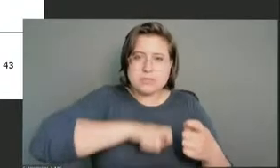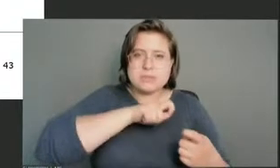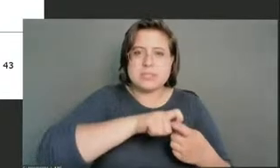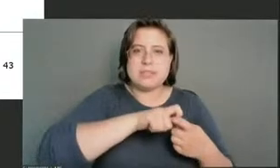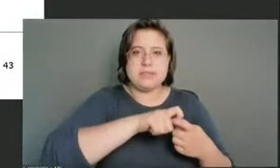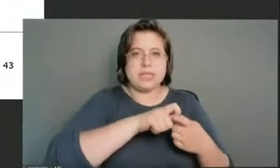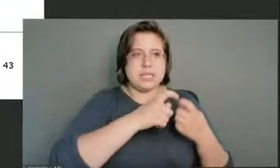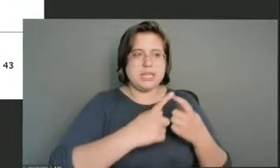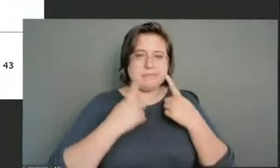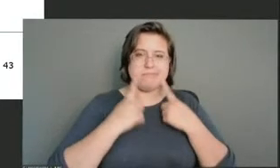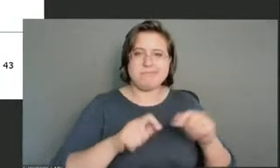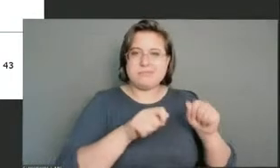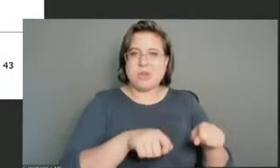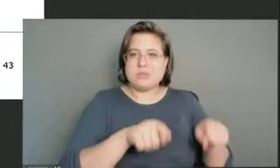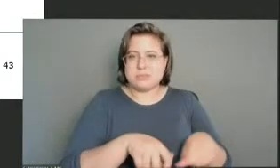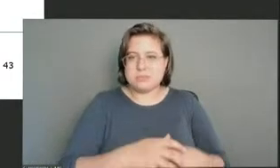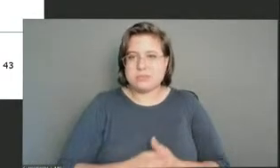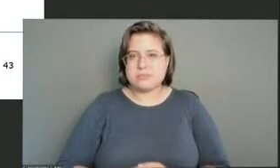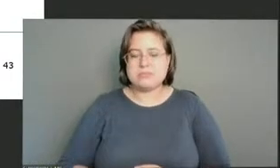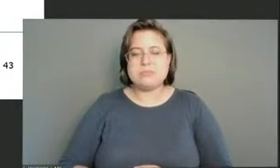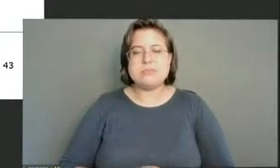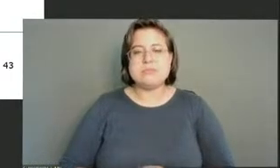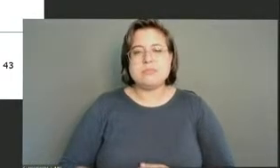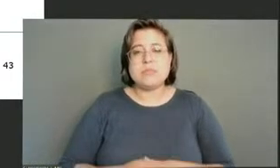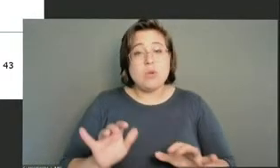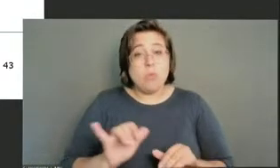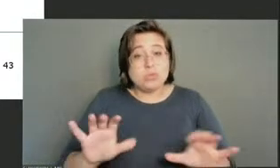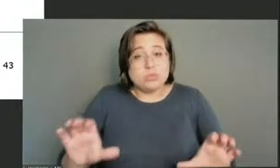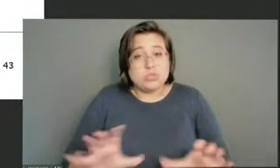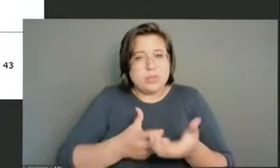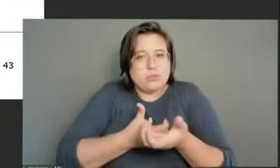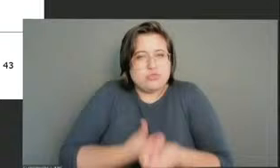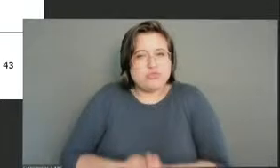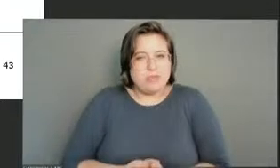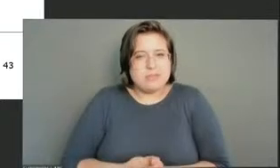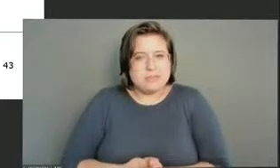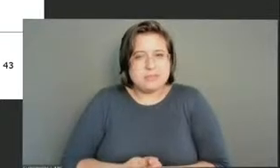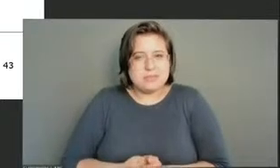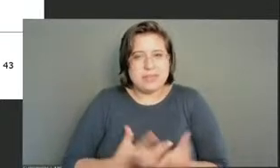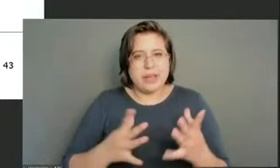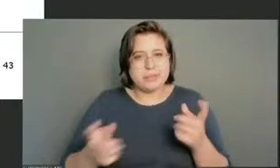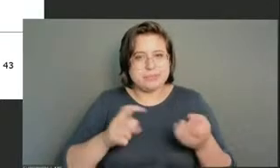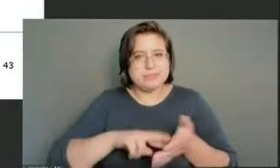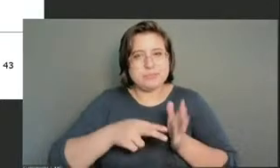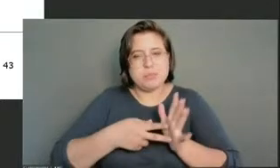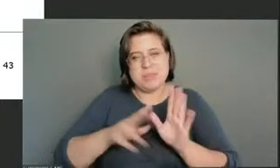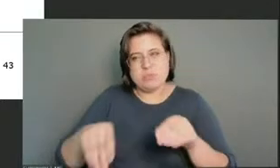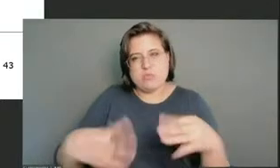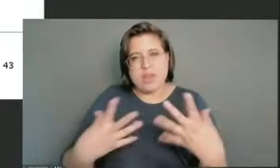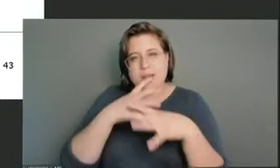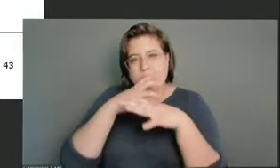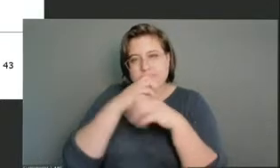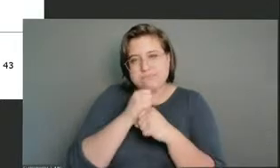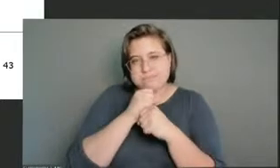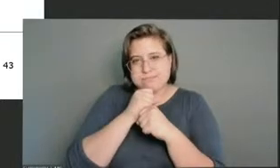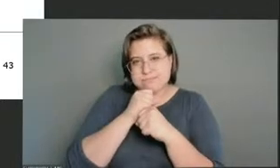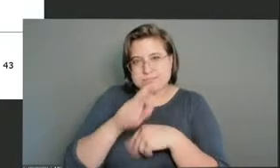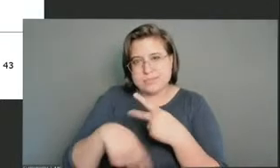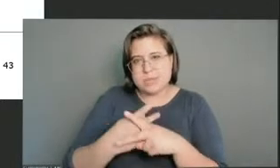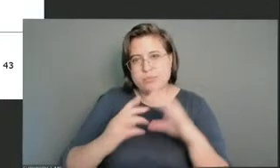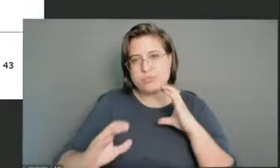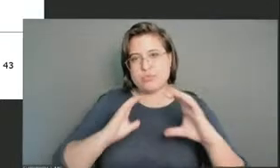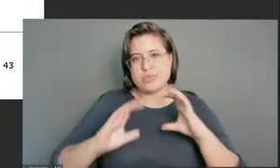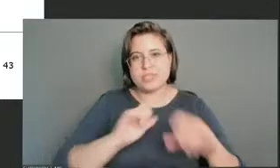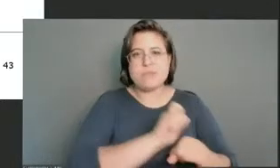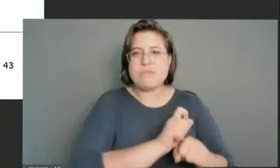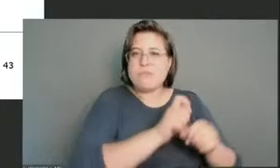possible. And in order to do this in a trusted manner, the tip line should provide a protected channel of communication for employees to